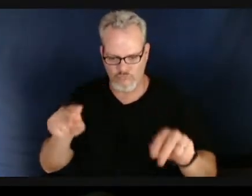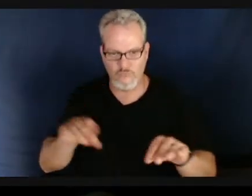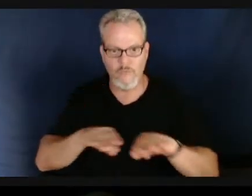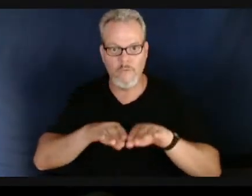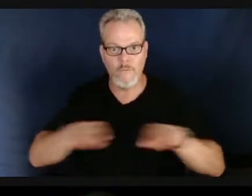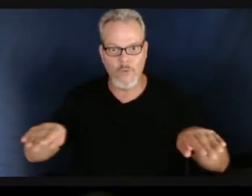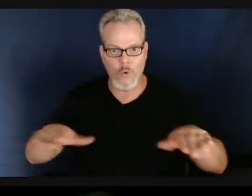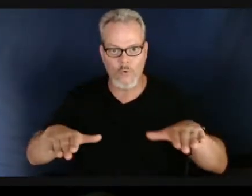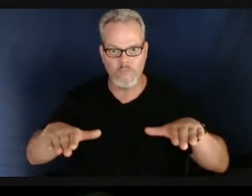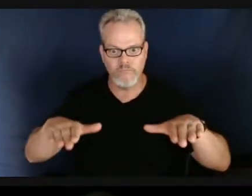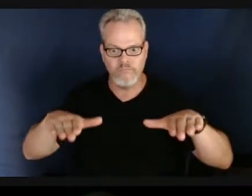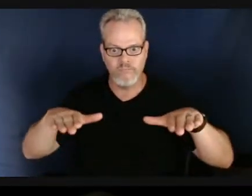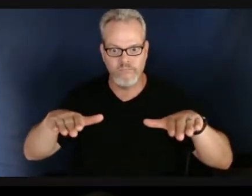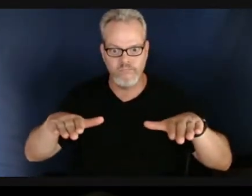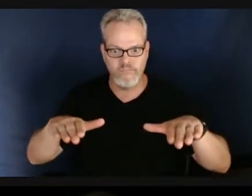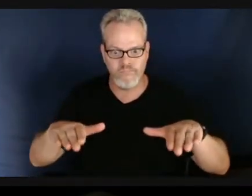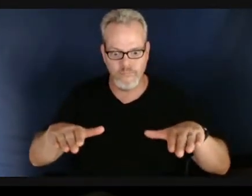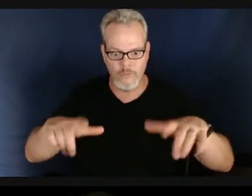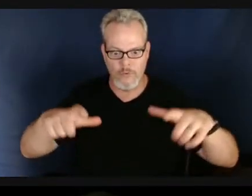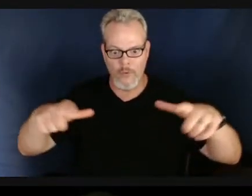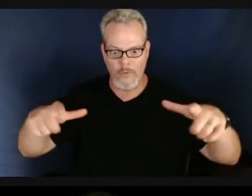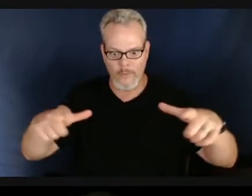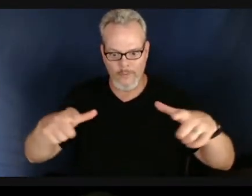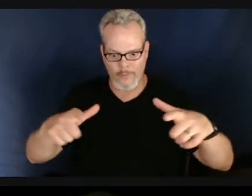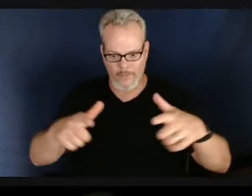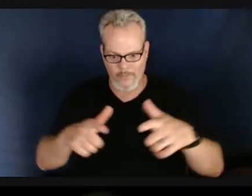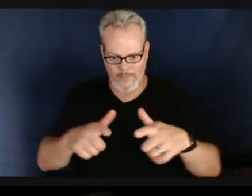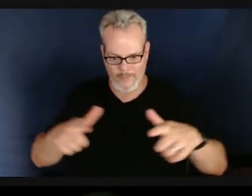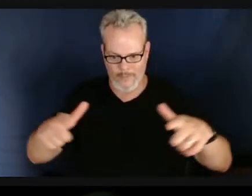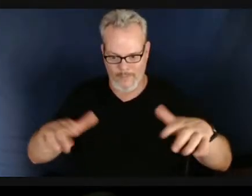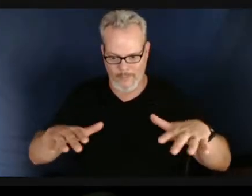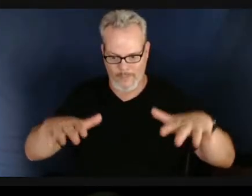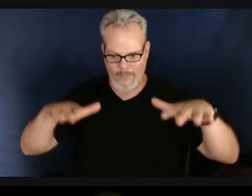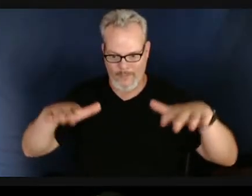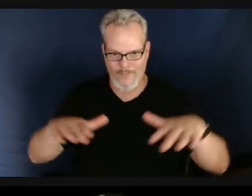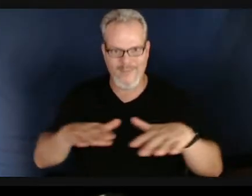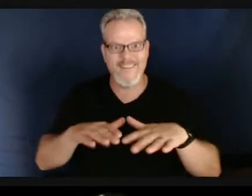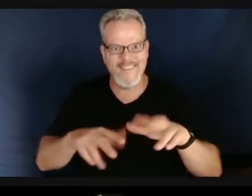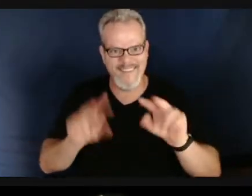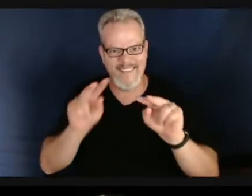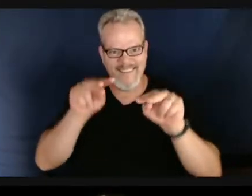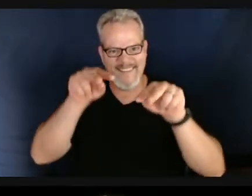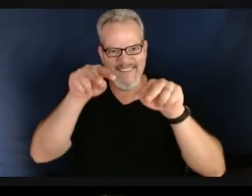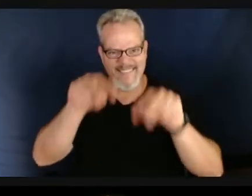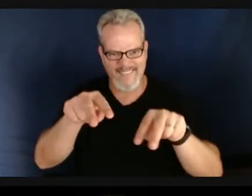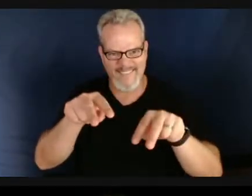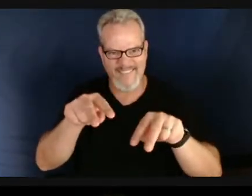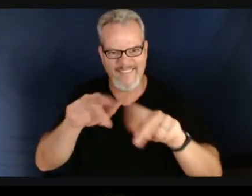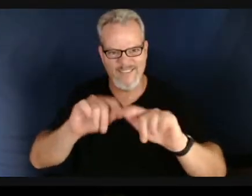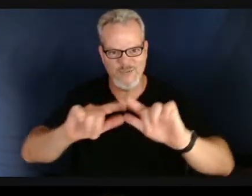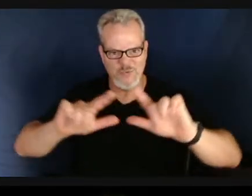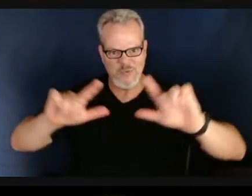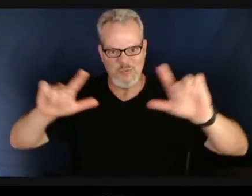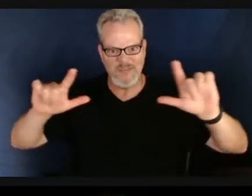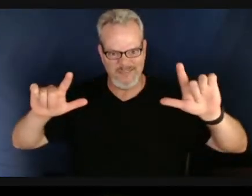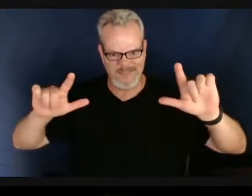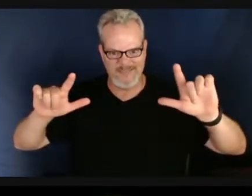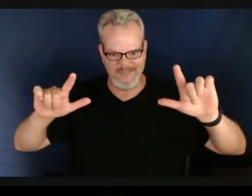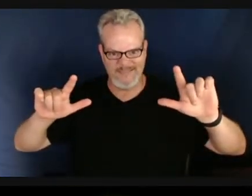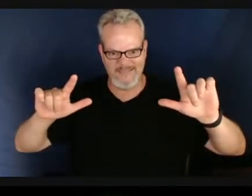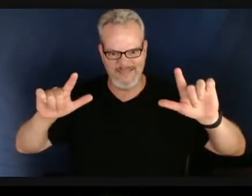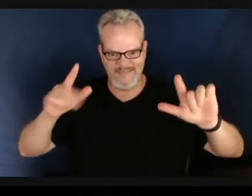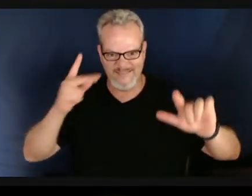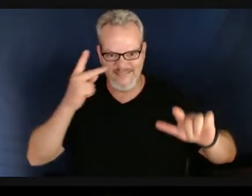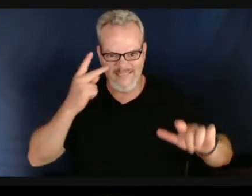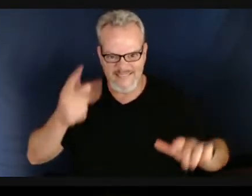is fast and a kind of wide angle, but a few things to look at. Let's zoom in to start back here on the vents, right?